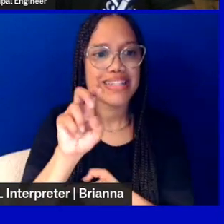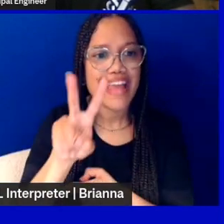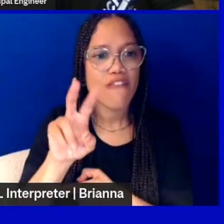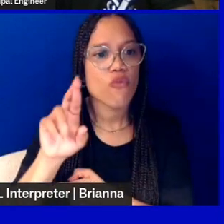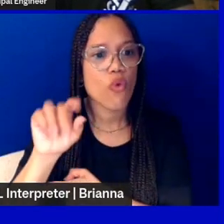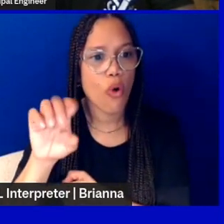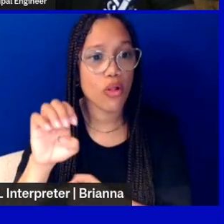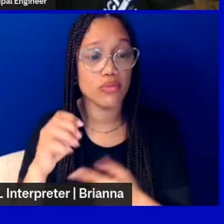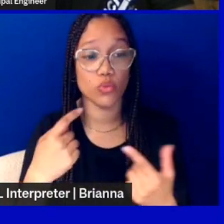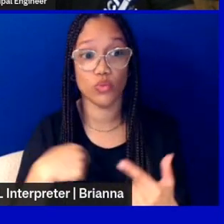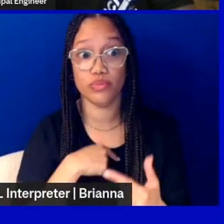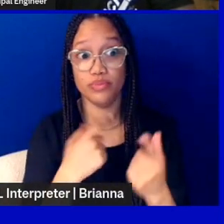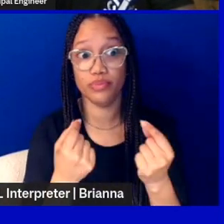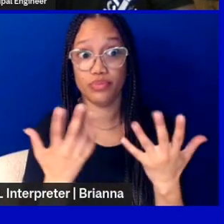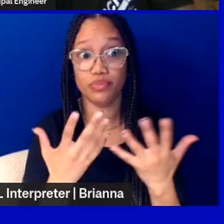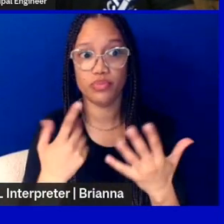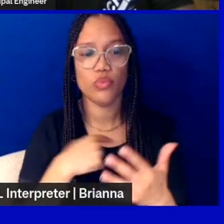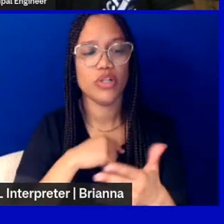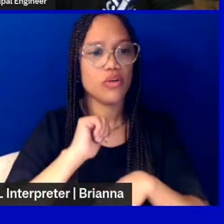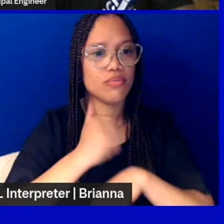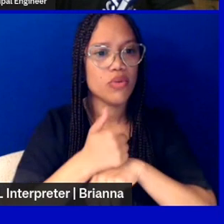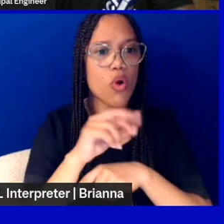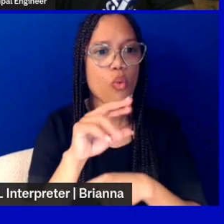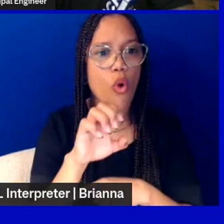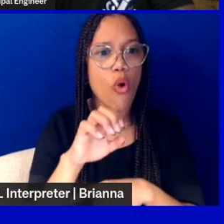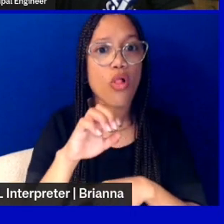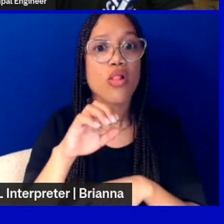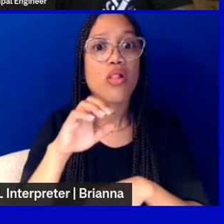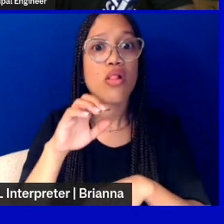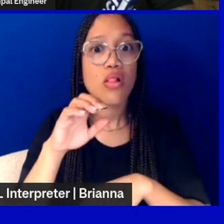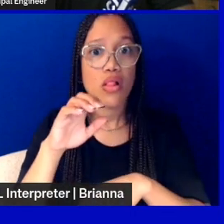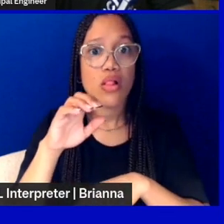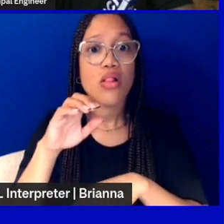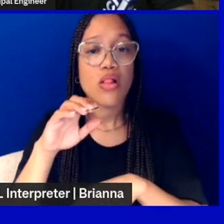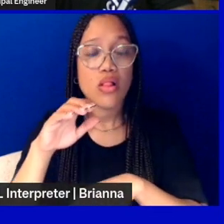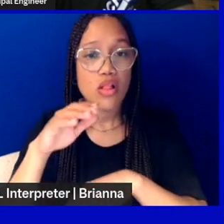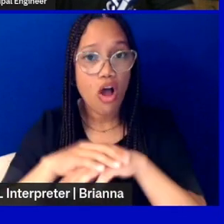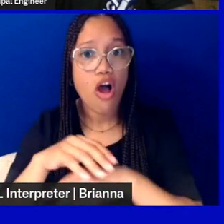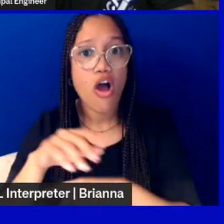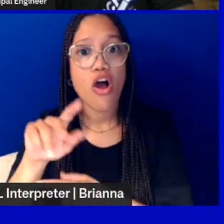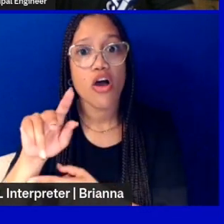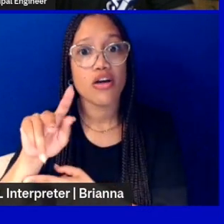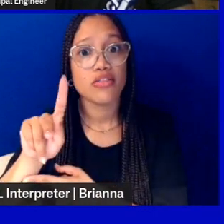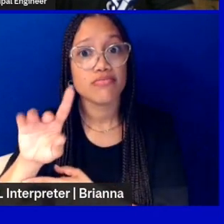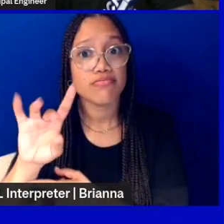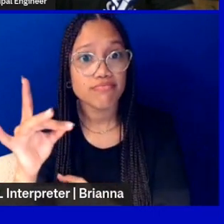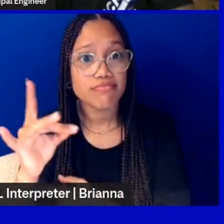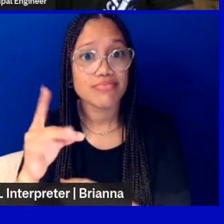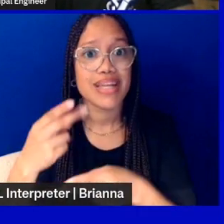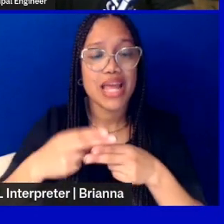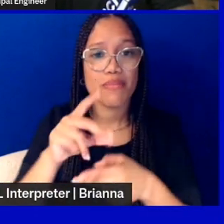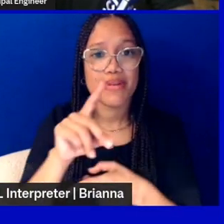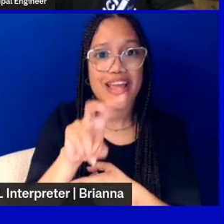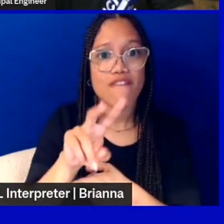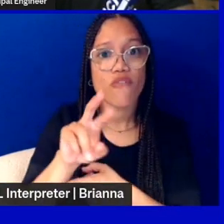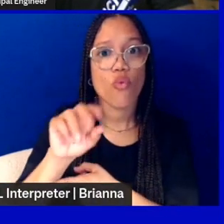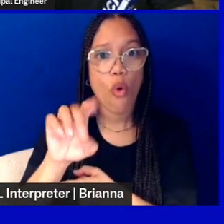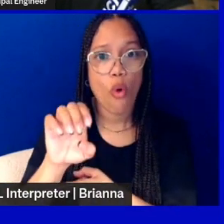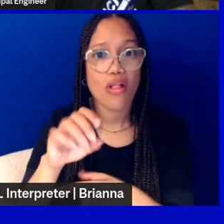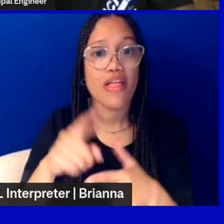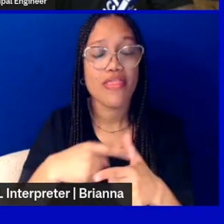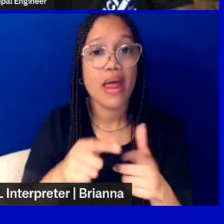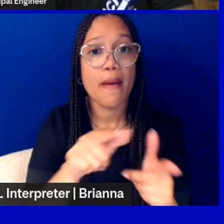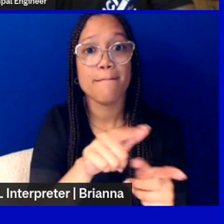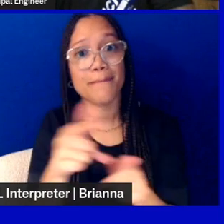we have created a role, auth Kubernetes role, and we have named it as dev role, and we are passing the service account name